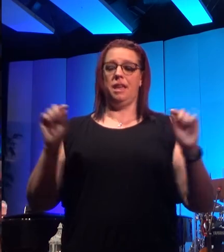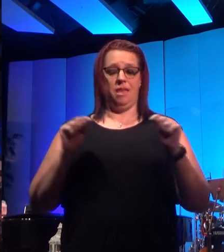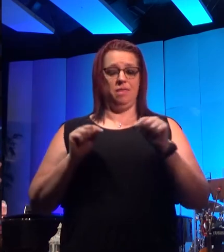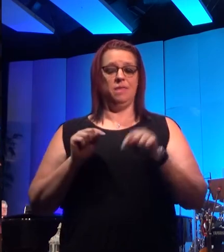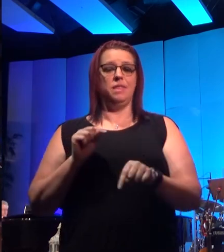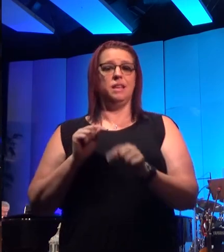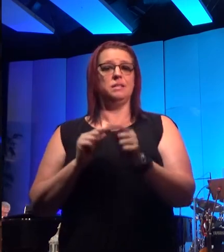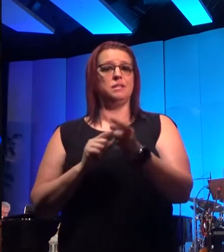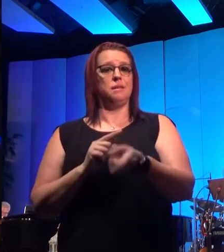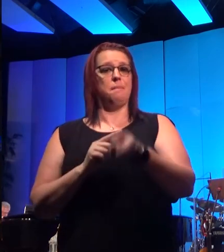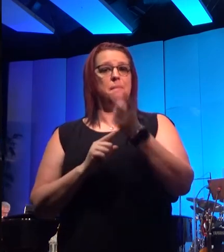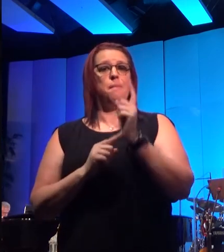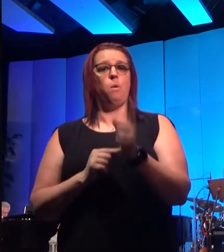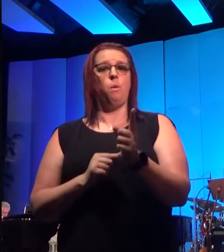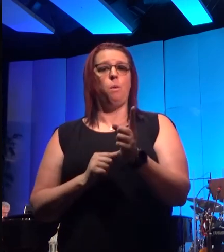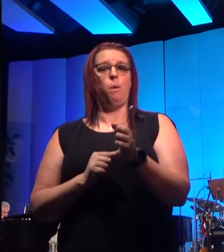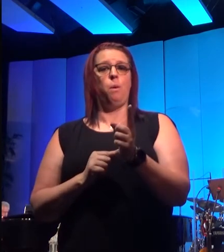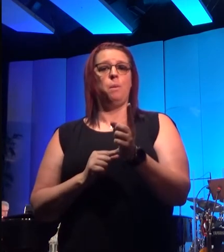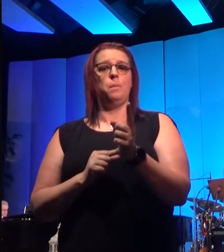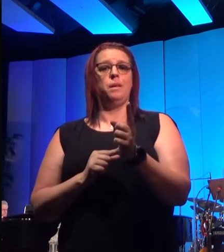In this moment,